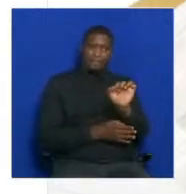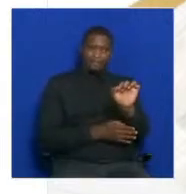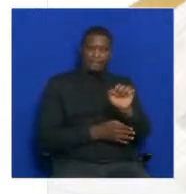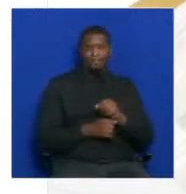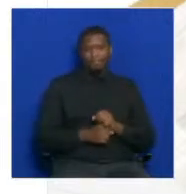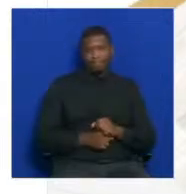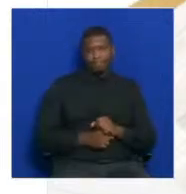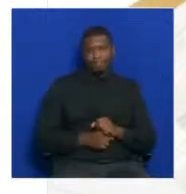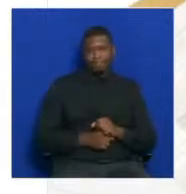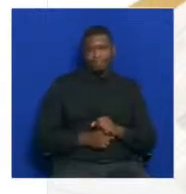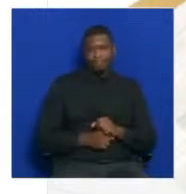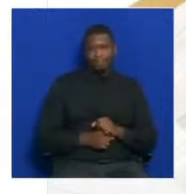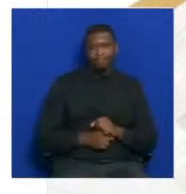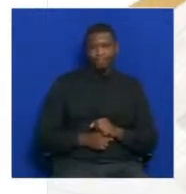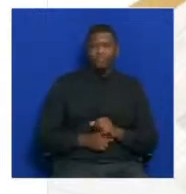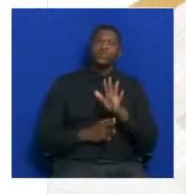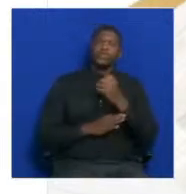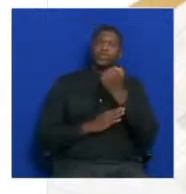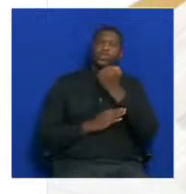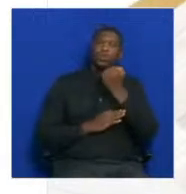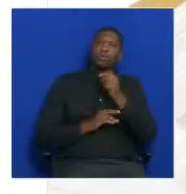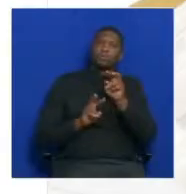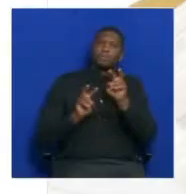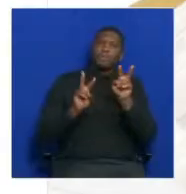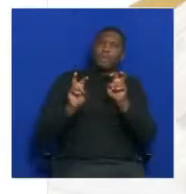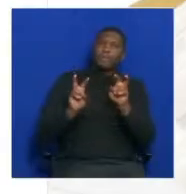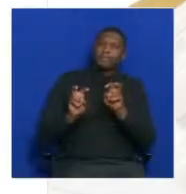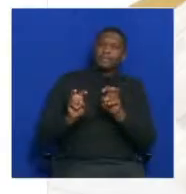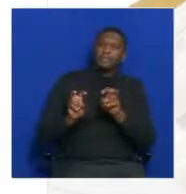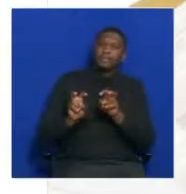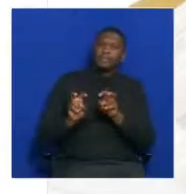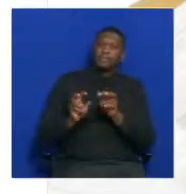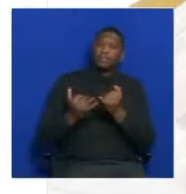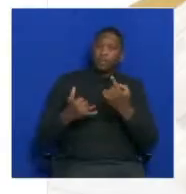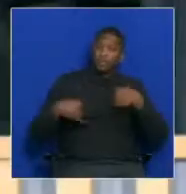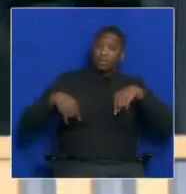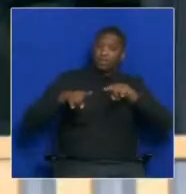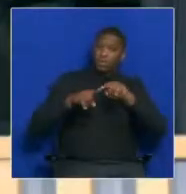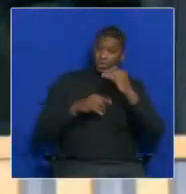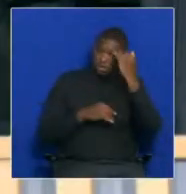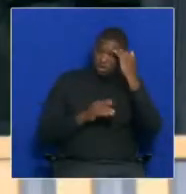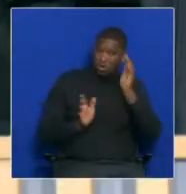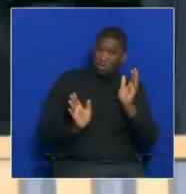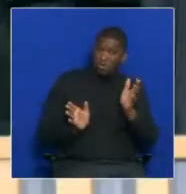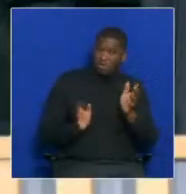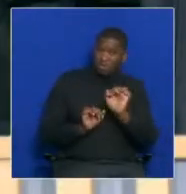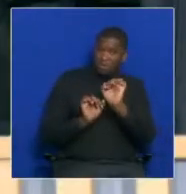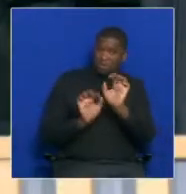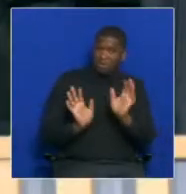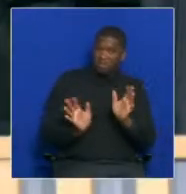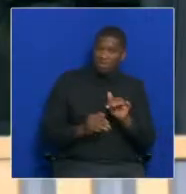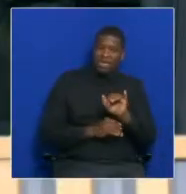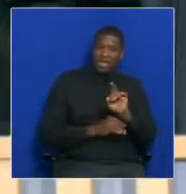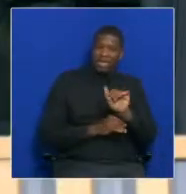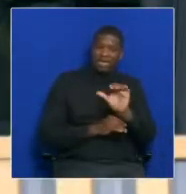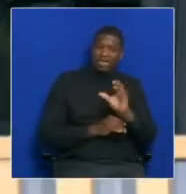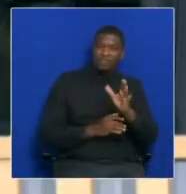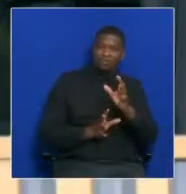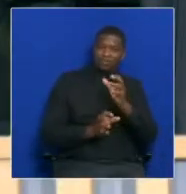matter, sorry, Ms. Paul. We now know that IDEC received a